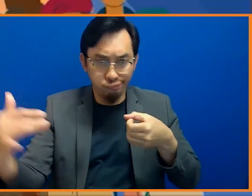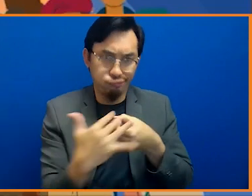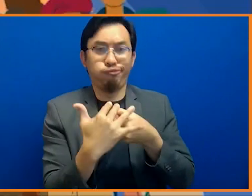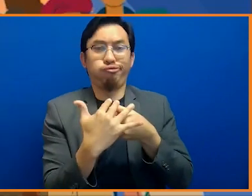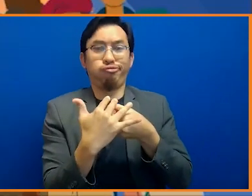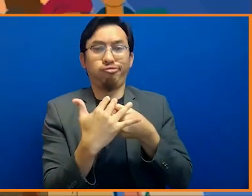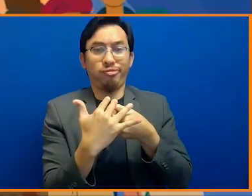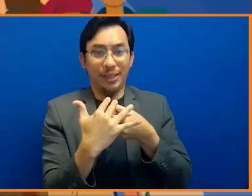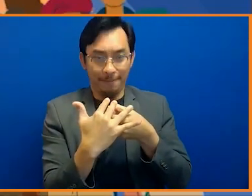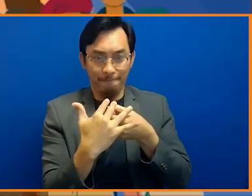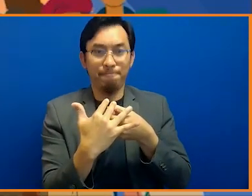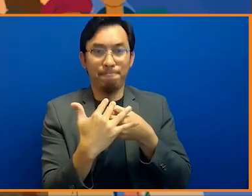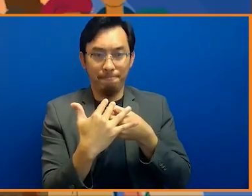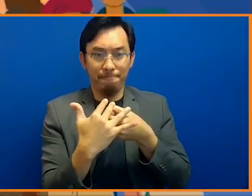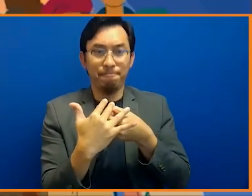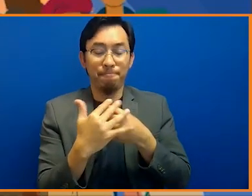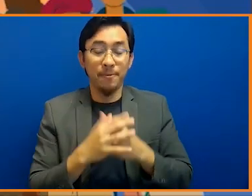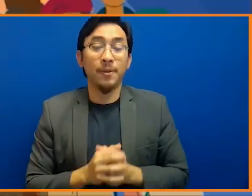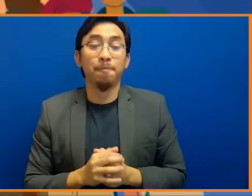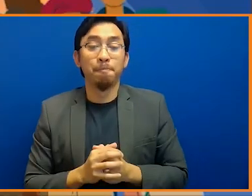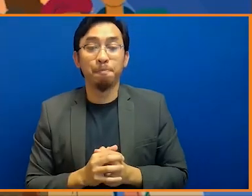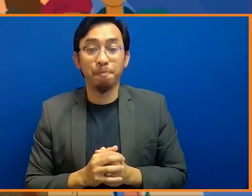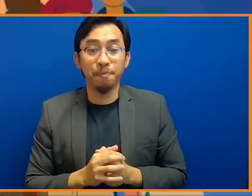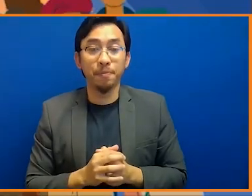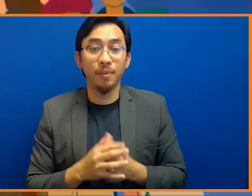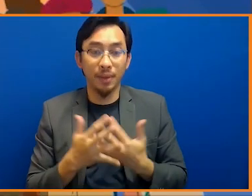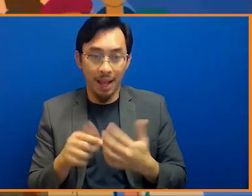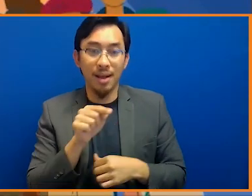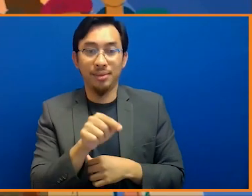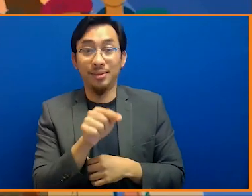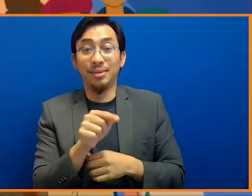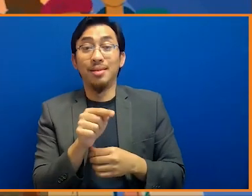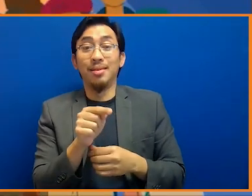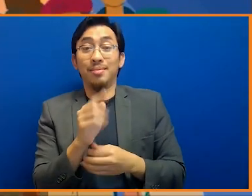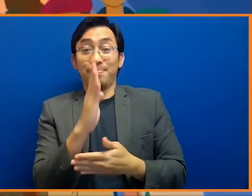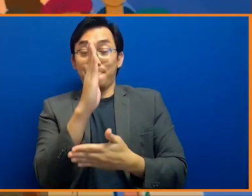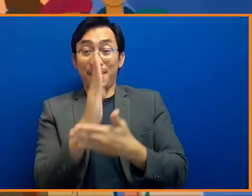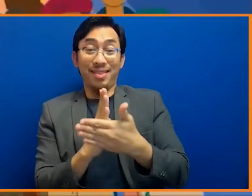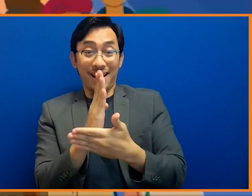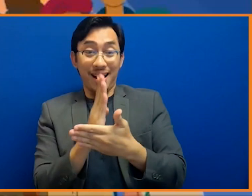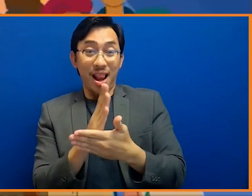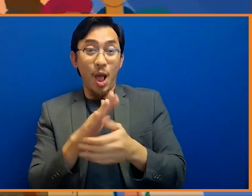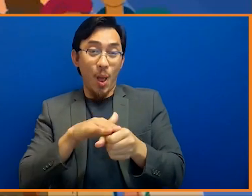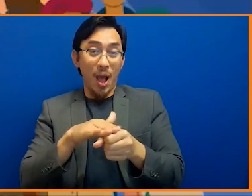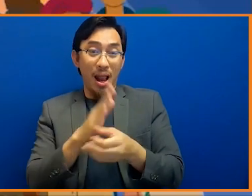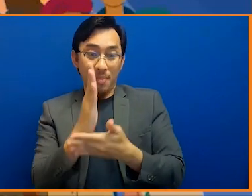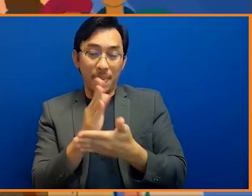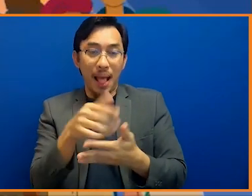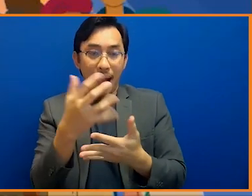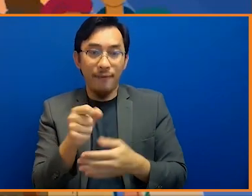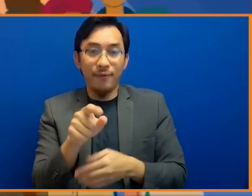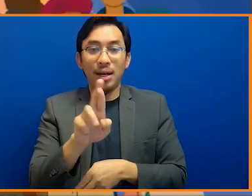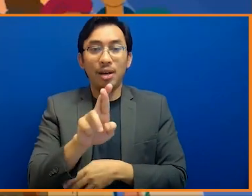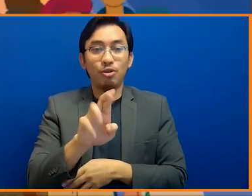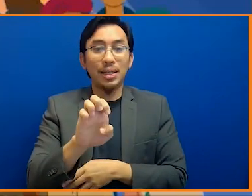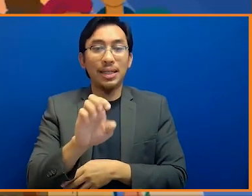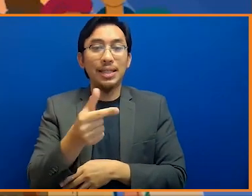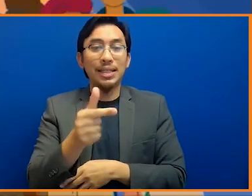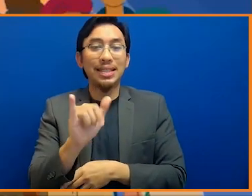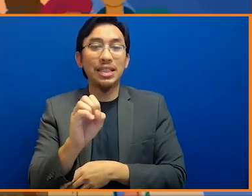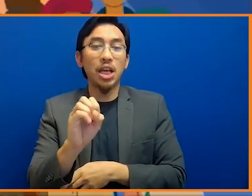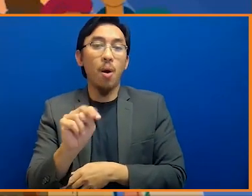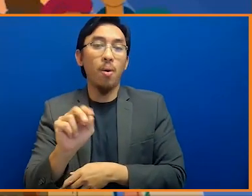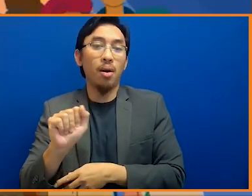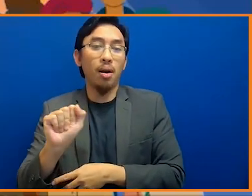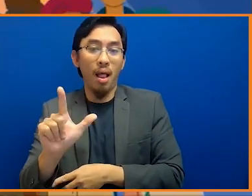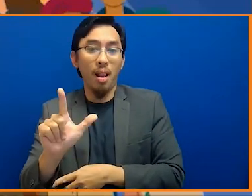coastline. And in between of that, in between distant and local, we have regional tsunami. So that's this